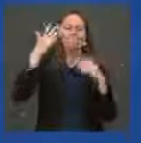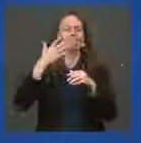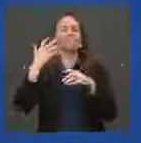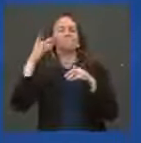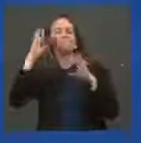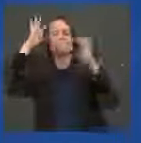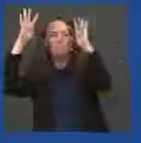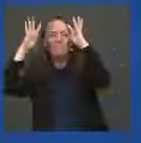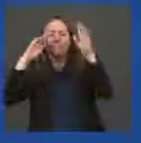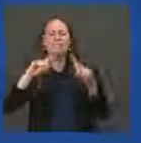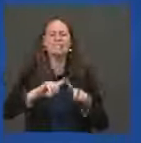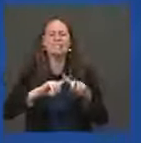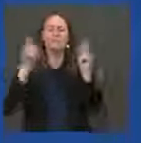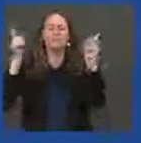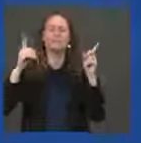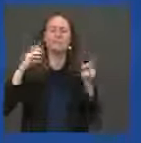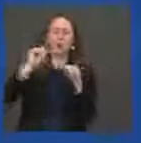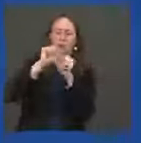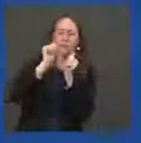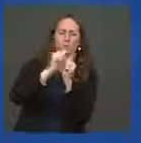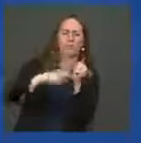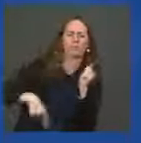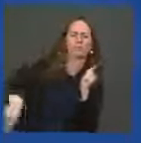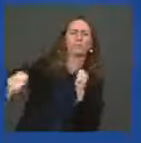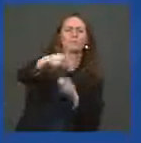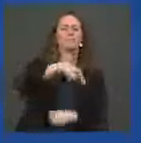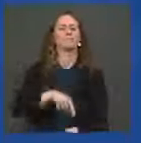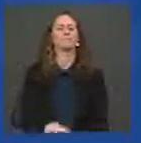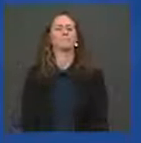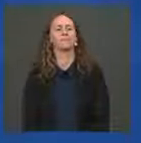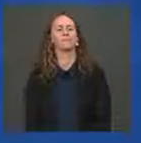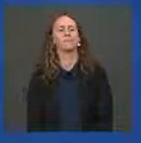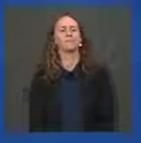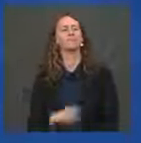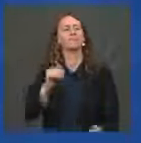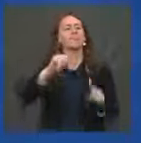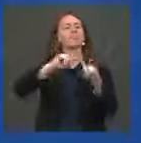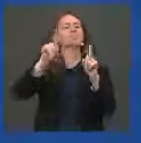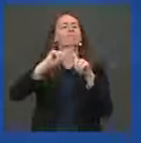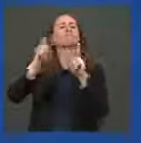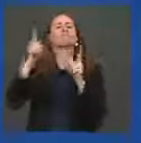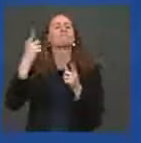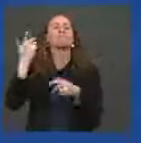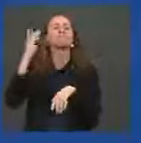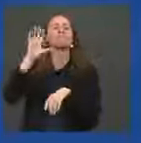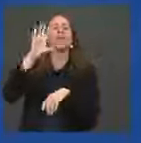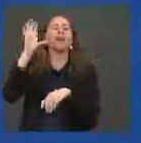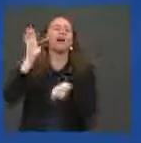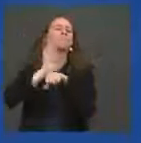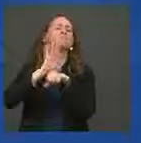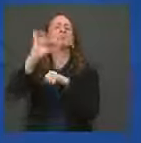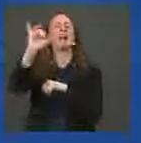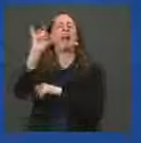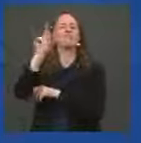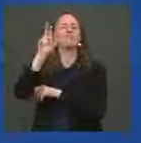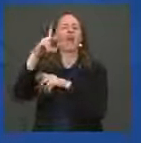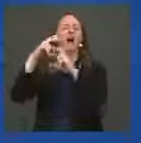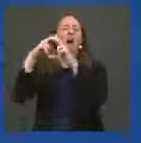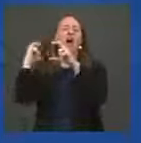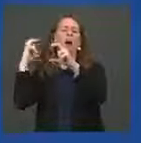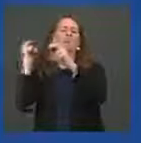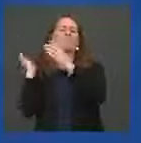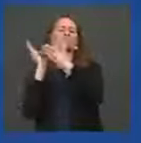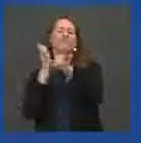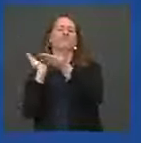throughout the supply chain, like maritime, air freight, and trucking companies, reduce their carbon emissions and help to meet